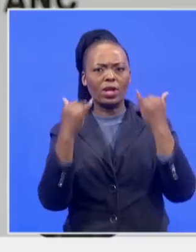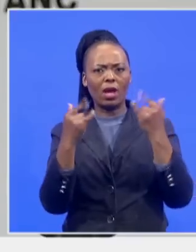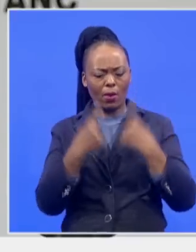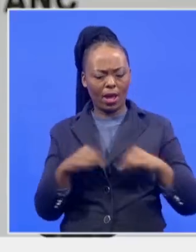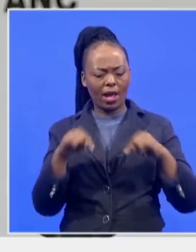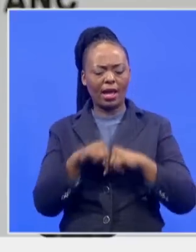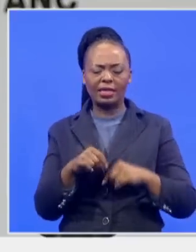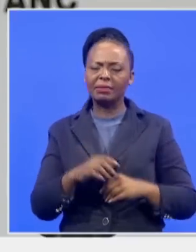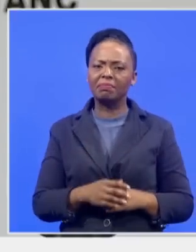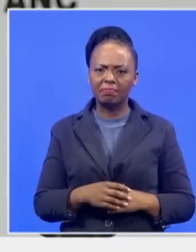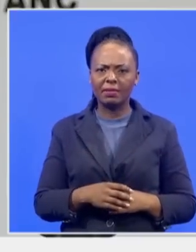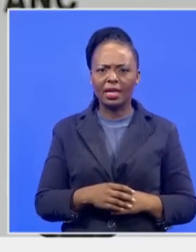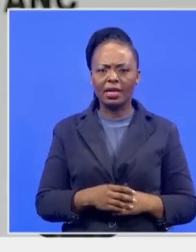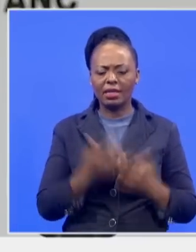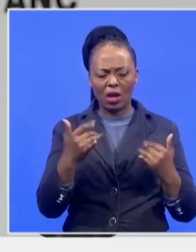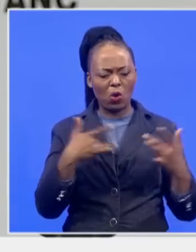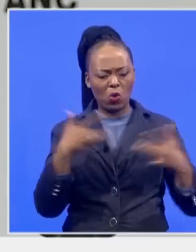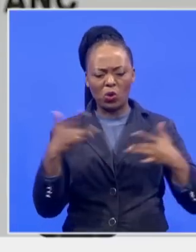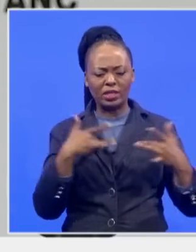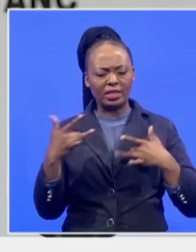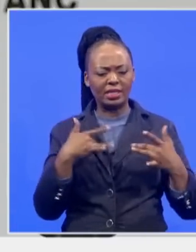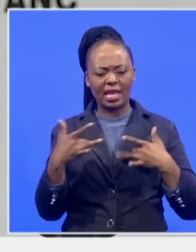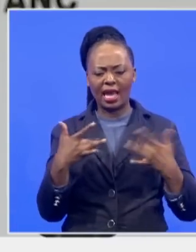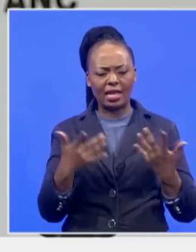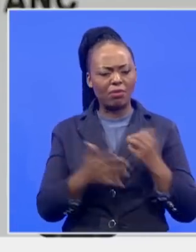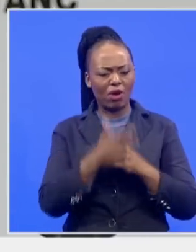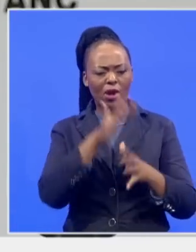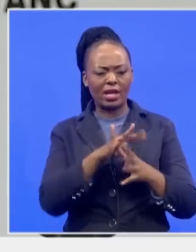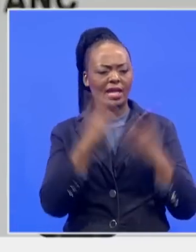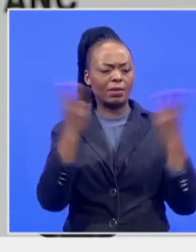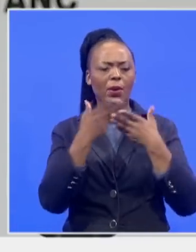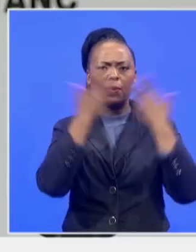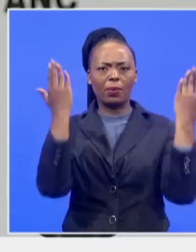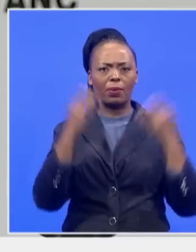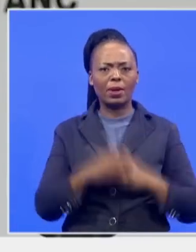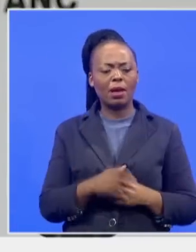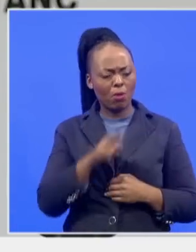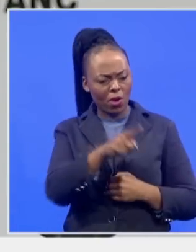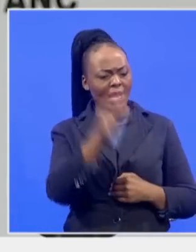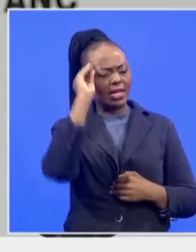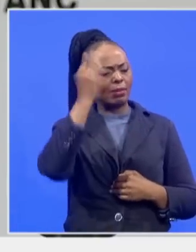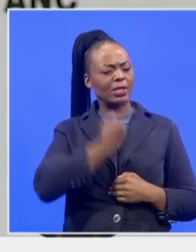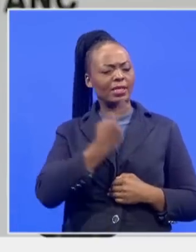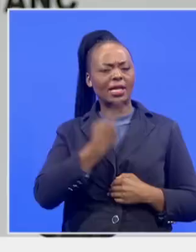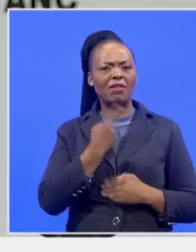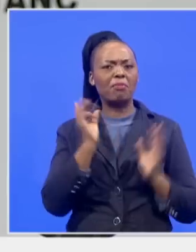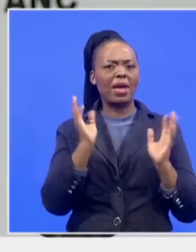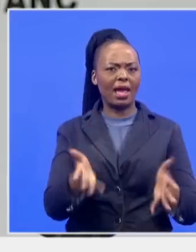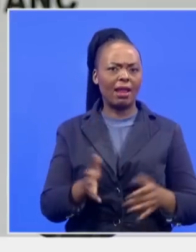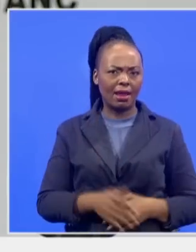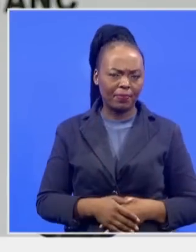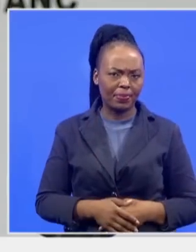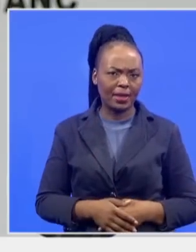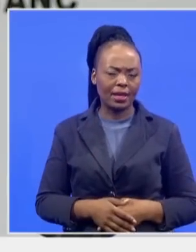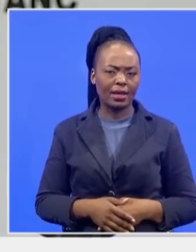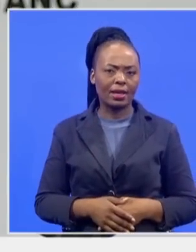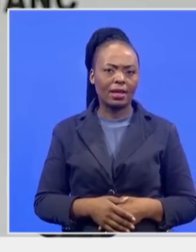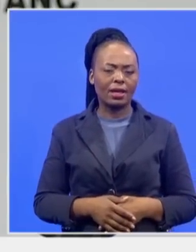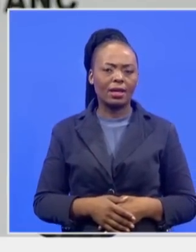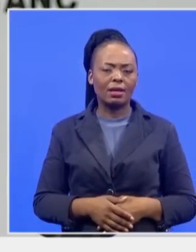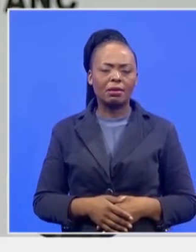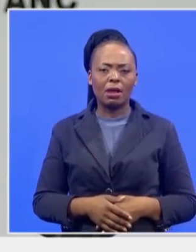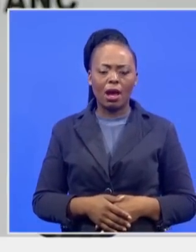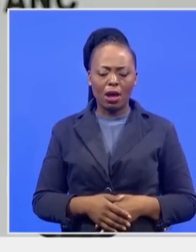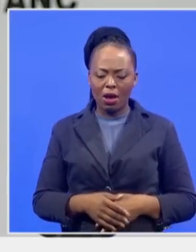that indeed we are not concerned about the interest of the people but ourselves. How we fight in the ANC, what